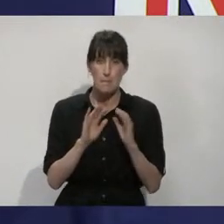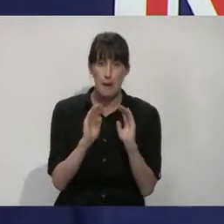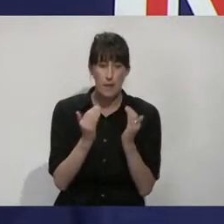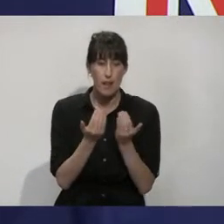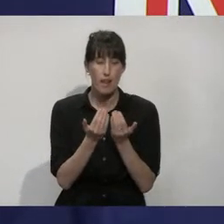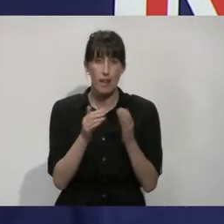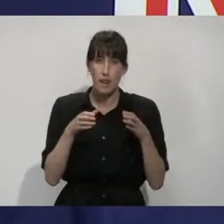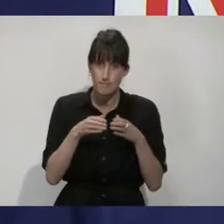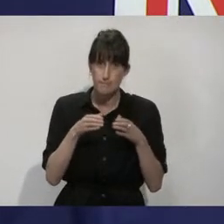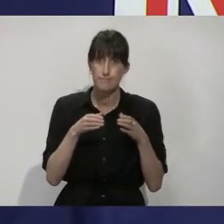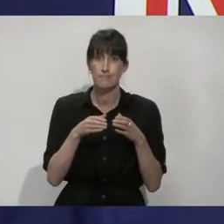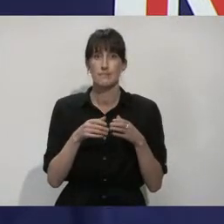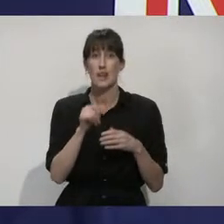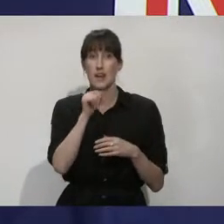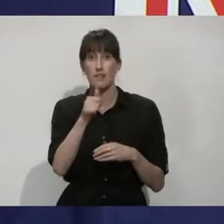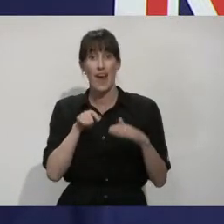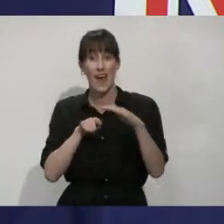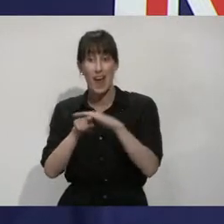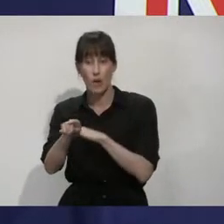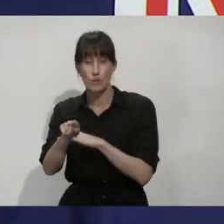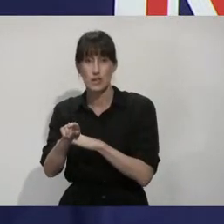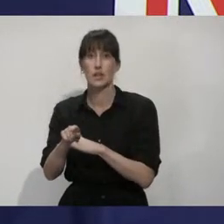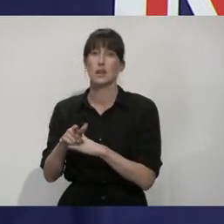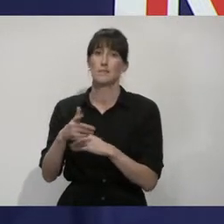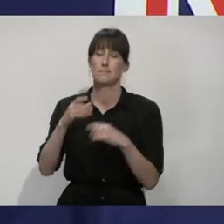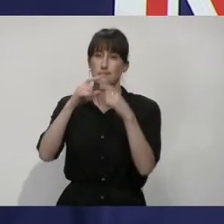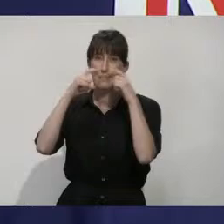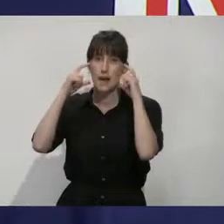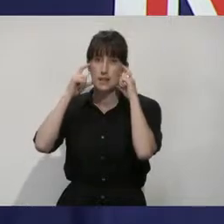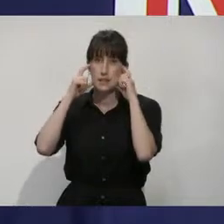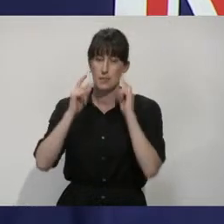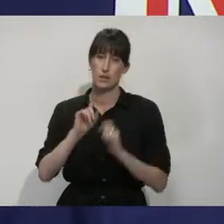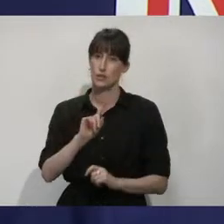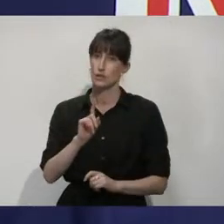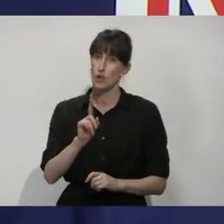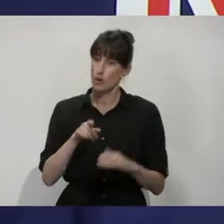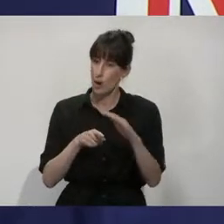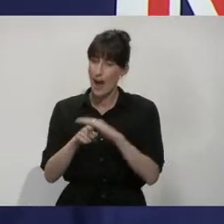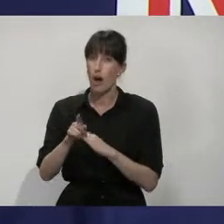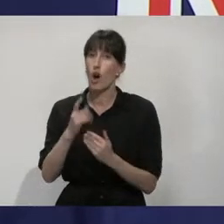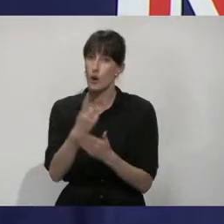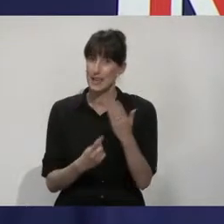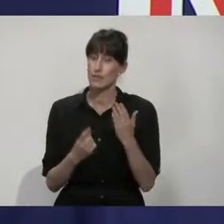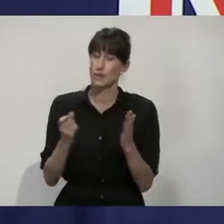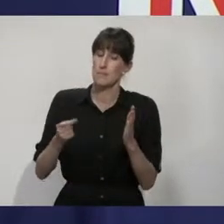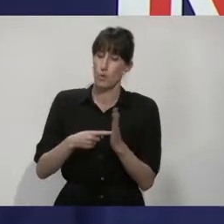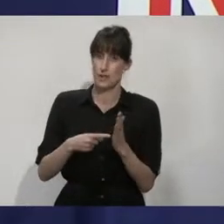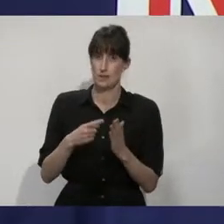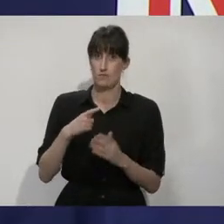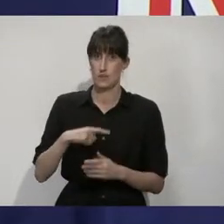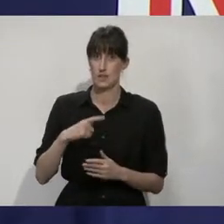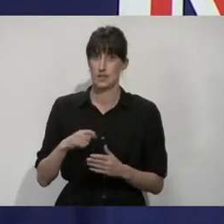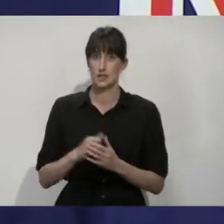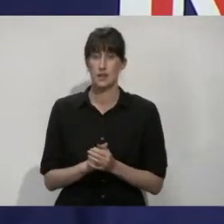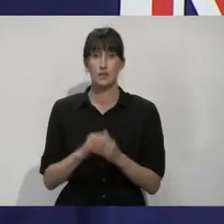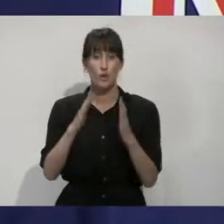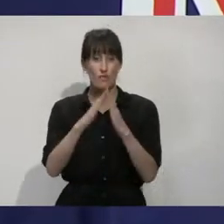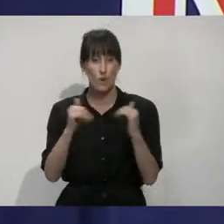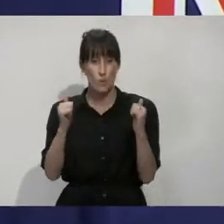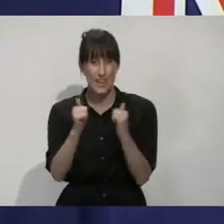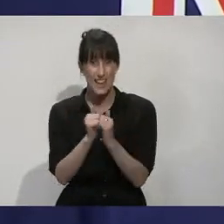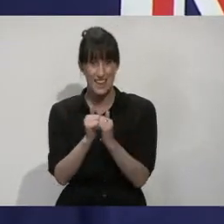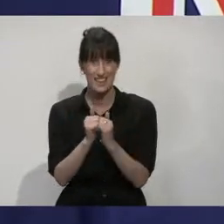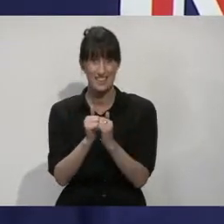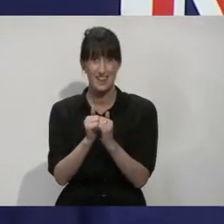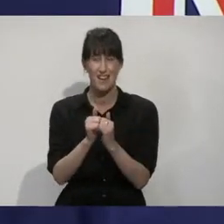mask if you do have to go out. As the weekend approaches, those rules still do apply in the weekend as well, even